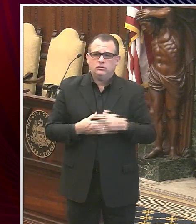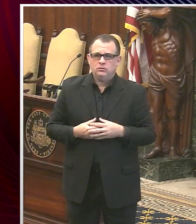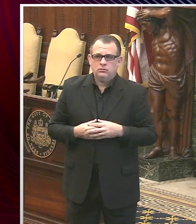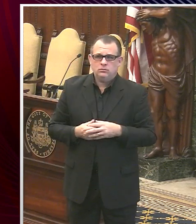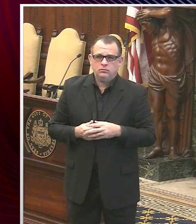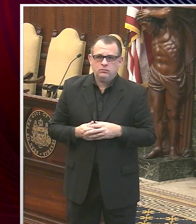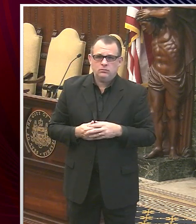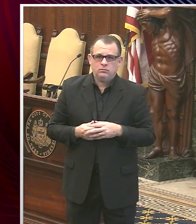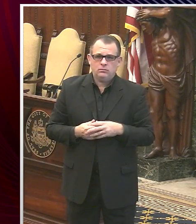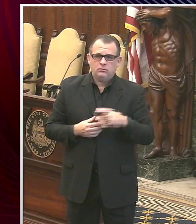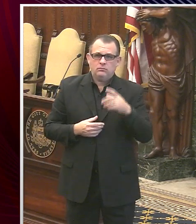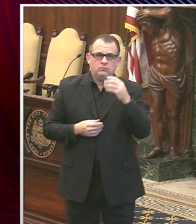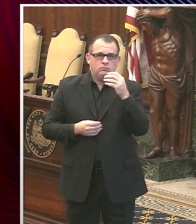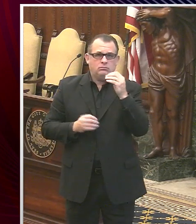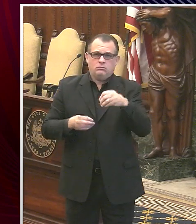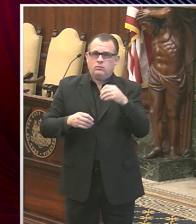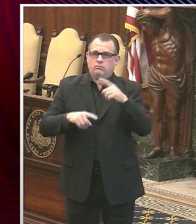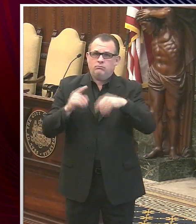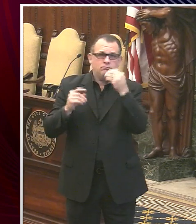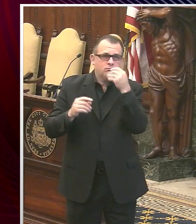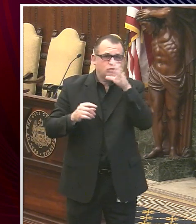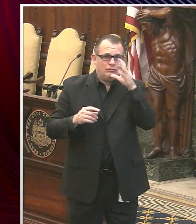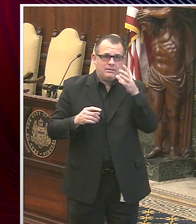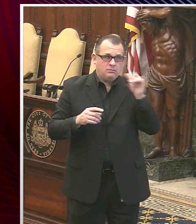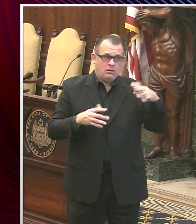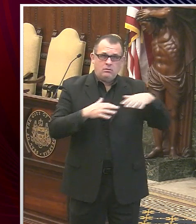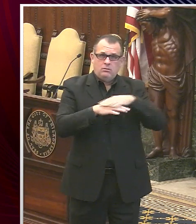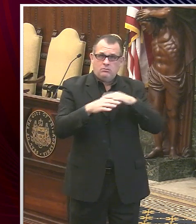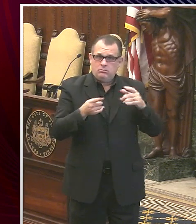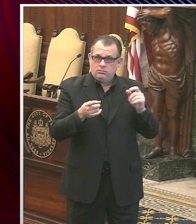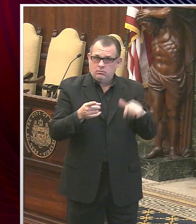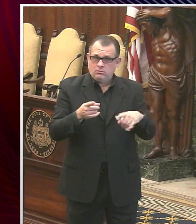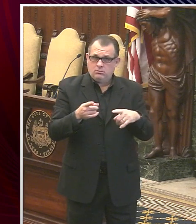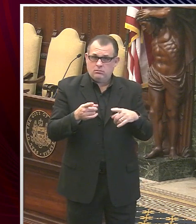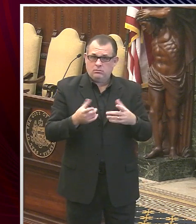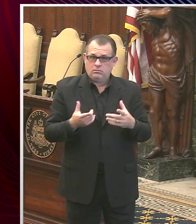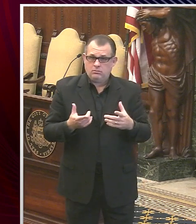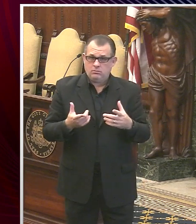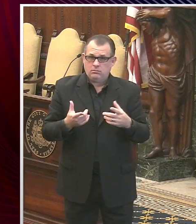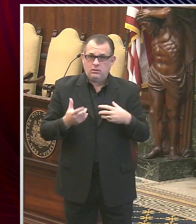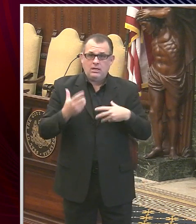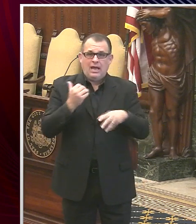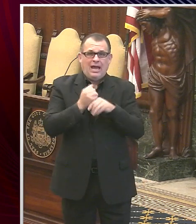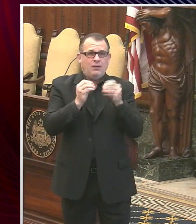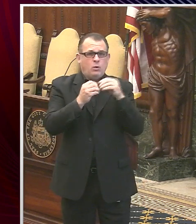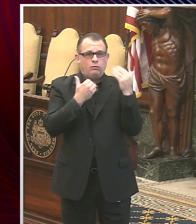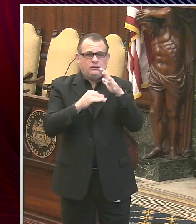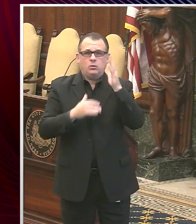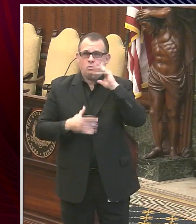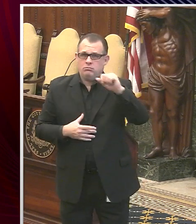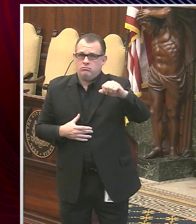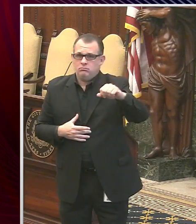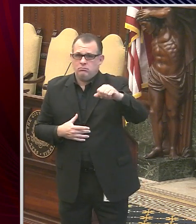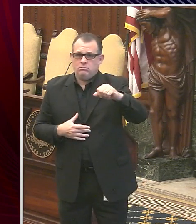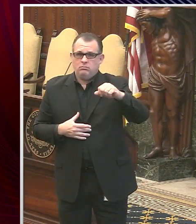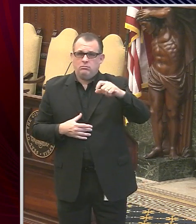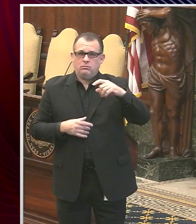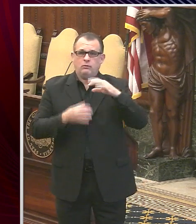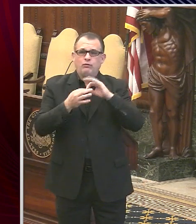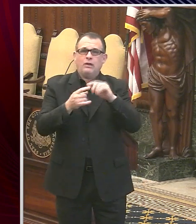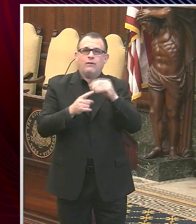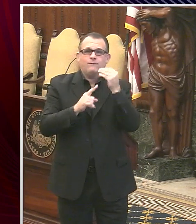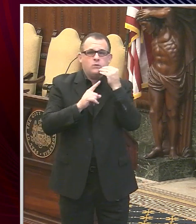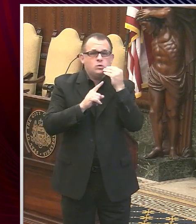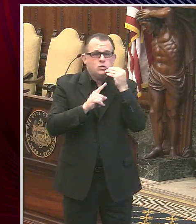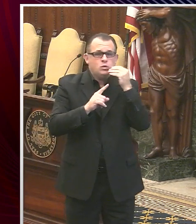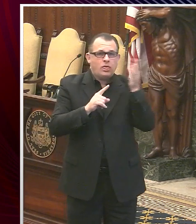or drinking in outdoor events, does that still apply? We are going to put additional restrictions specifically around food at the Christmas Village. We'll work out